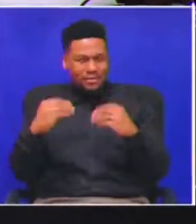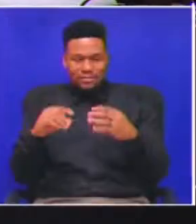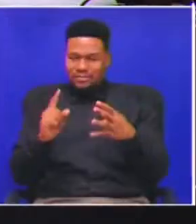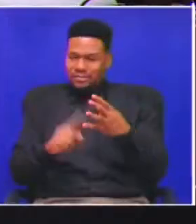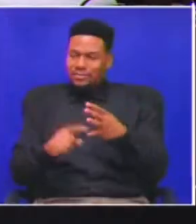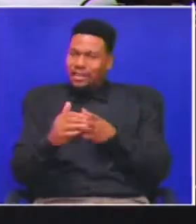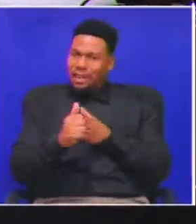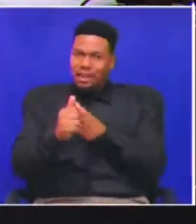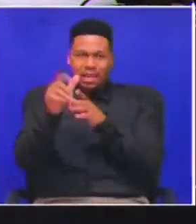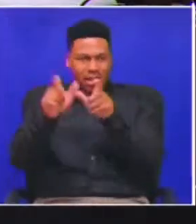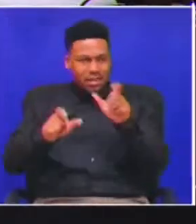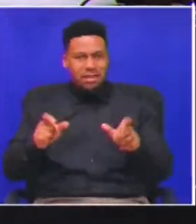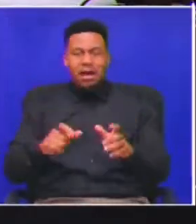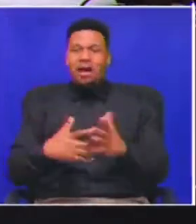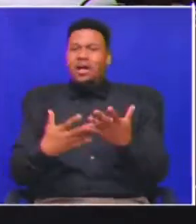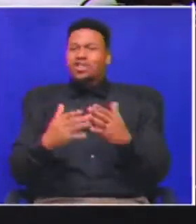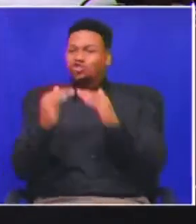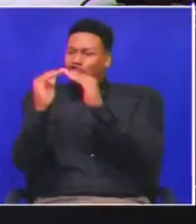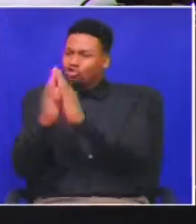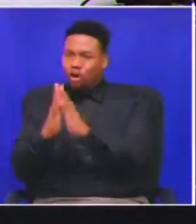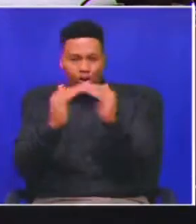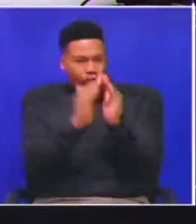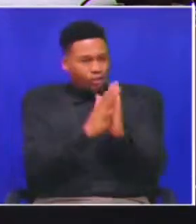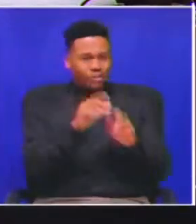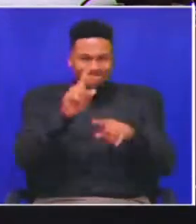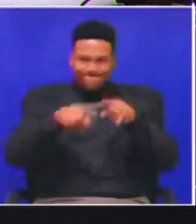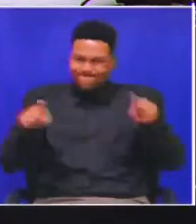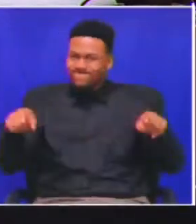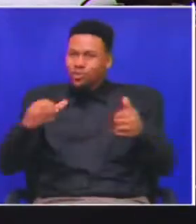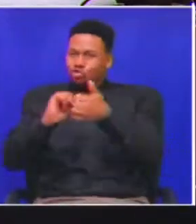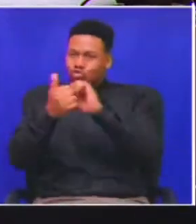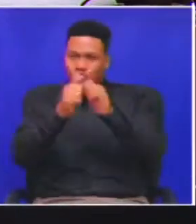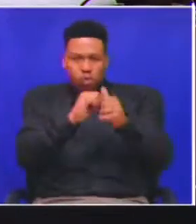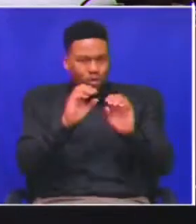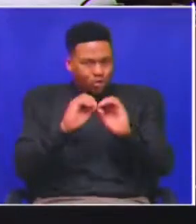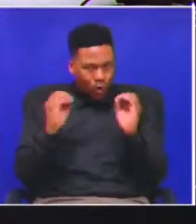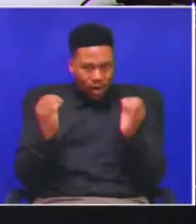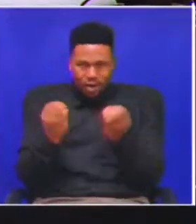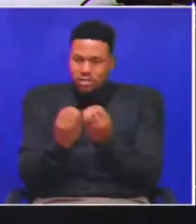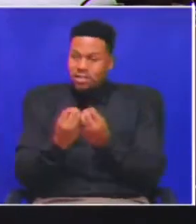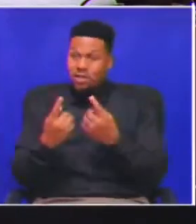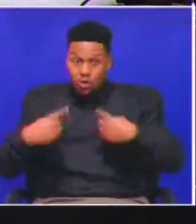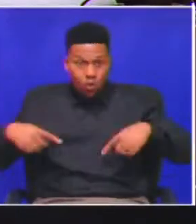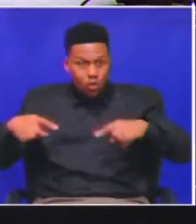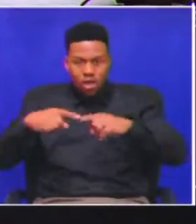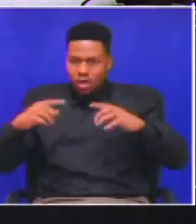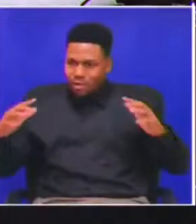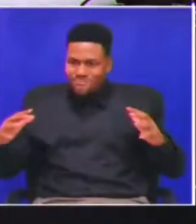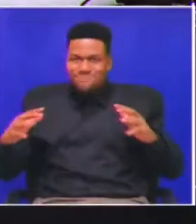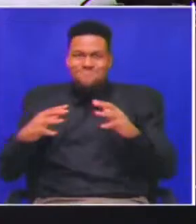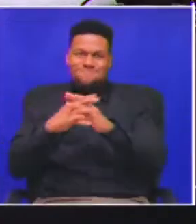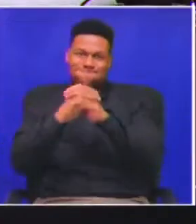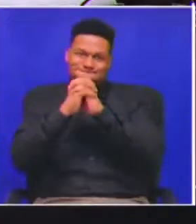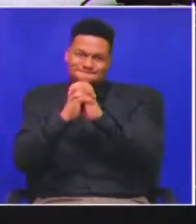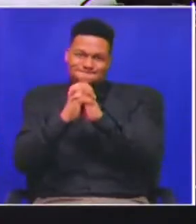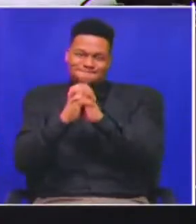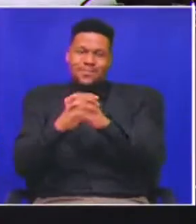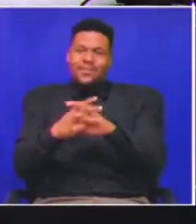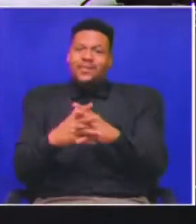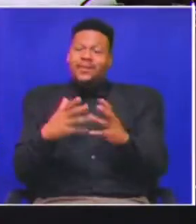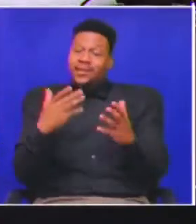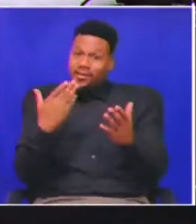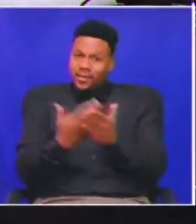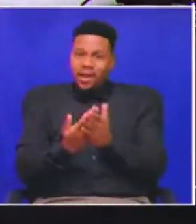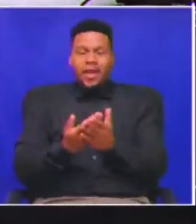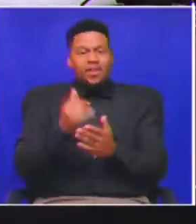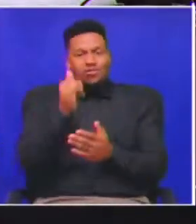organizations, sports organizations. If we all join hands, we will be able to bring down the levels of criminality